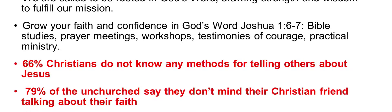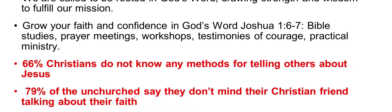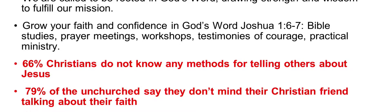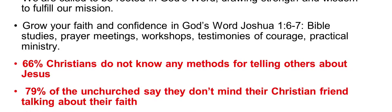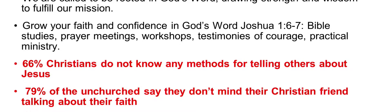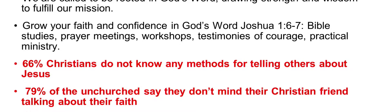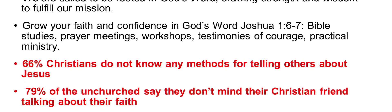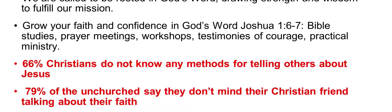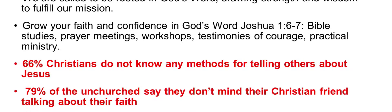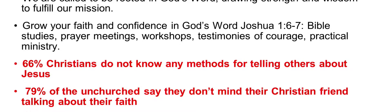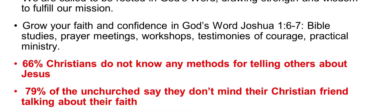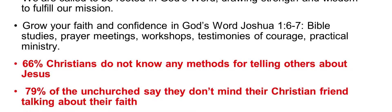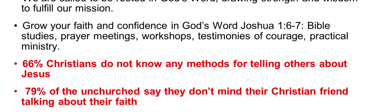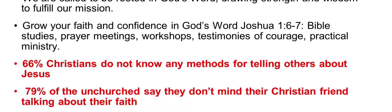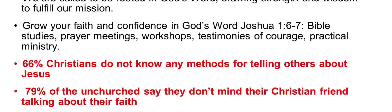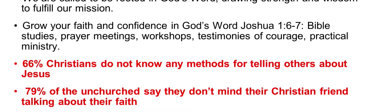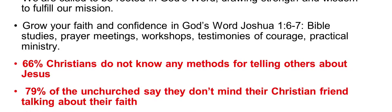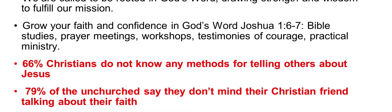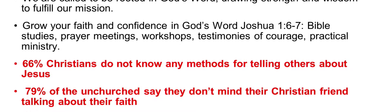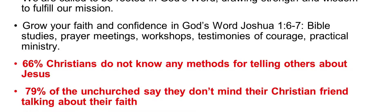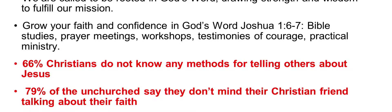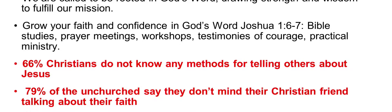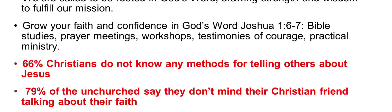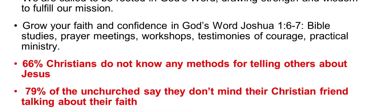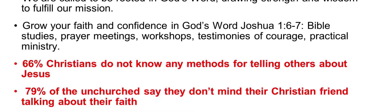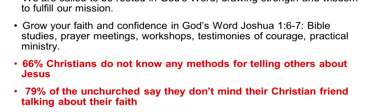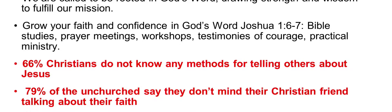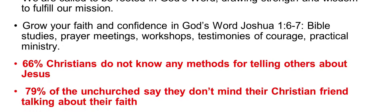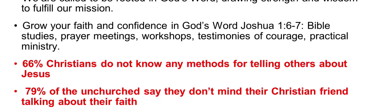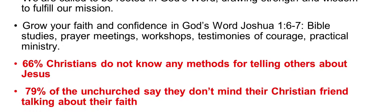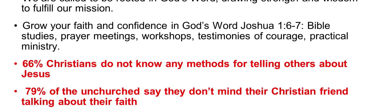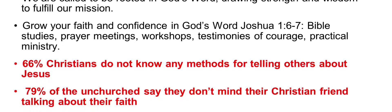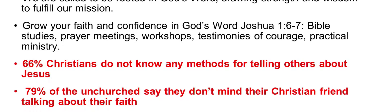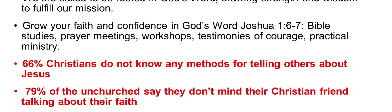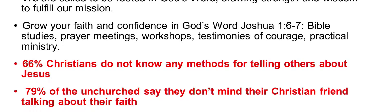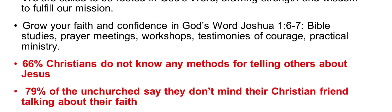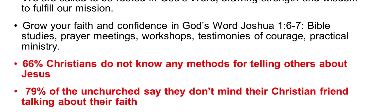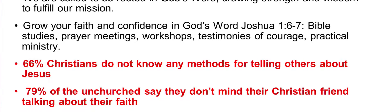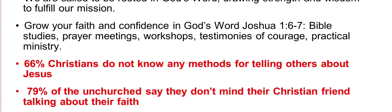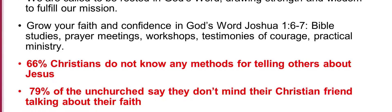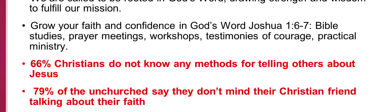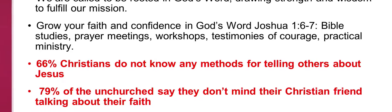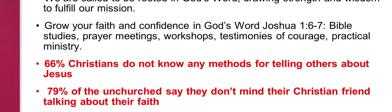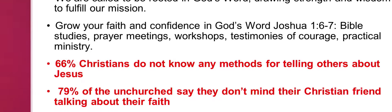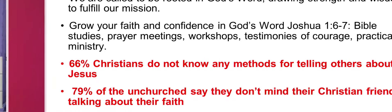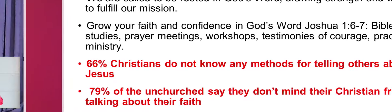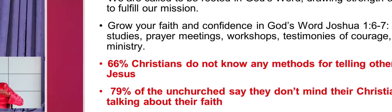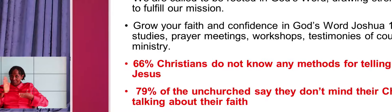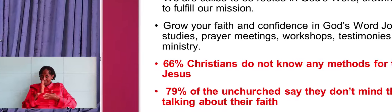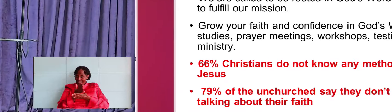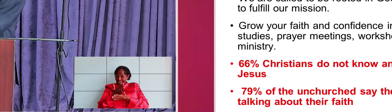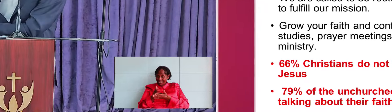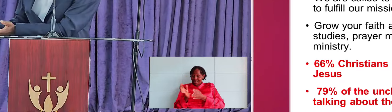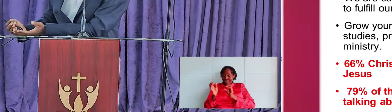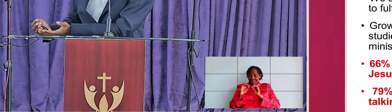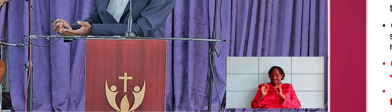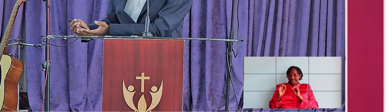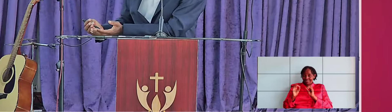I start a conversation with this man, this colleague, this neighbor, this relative of